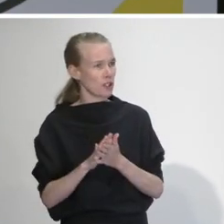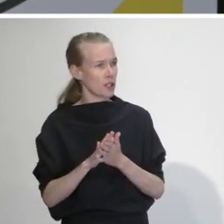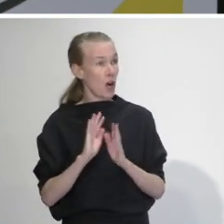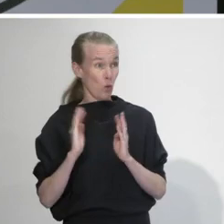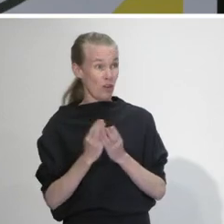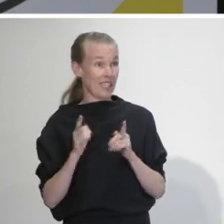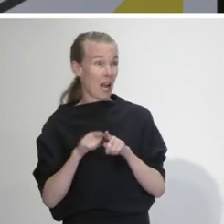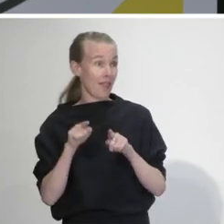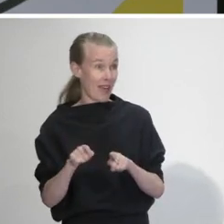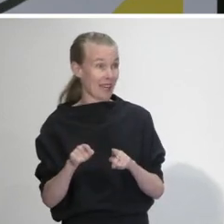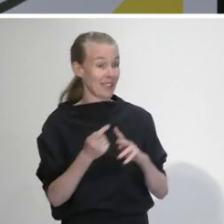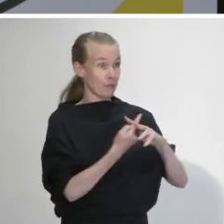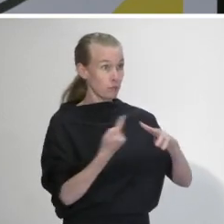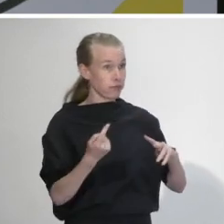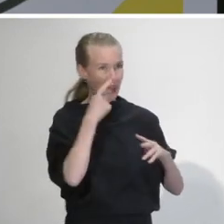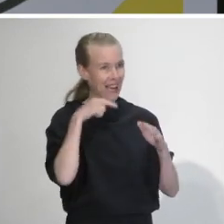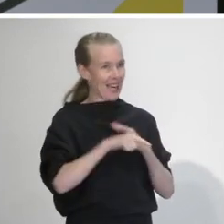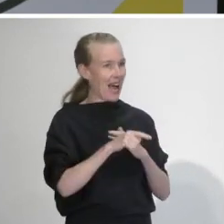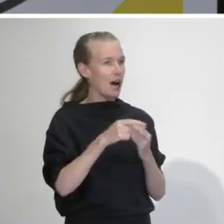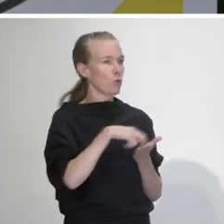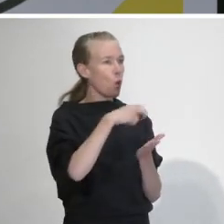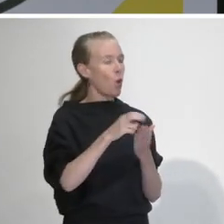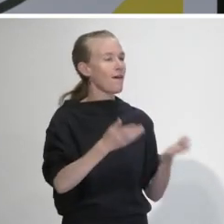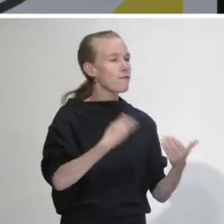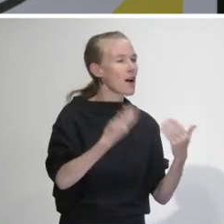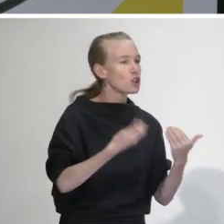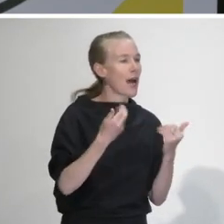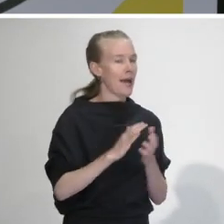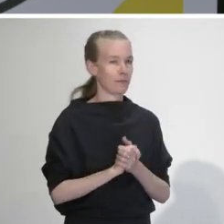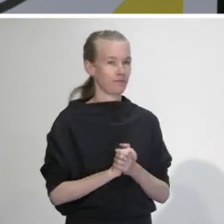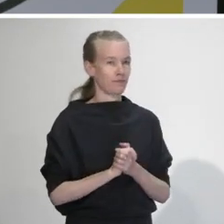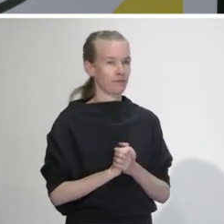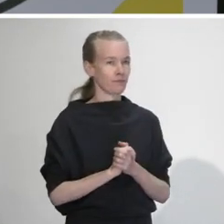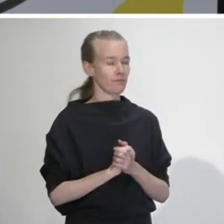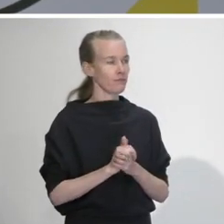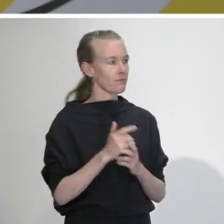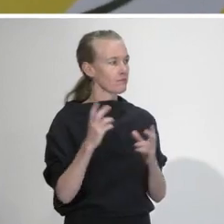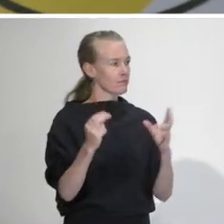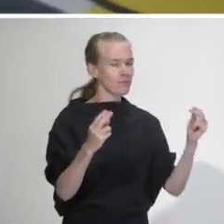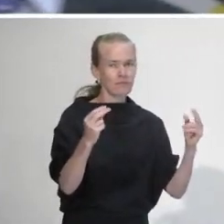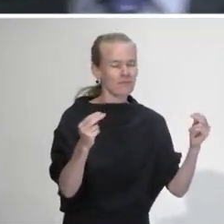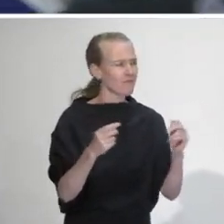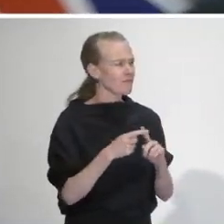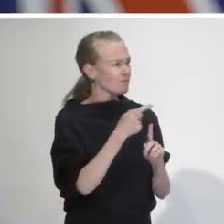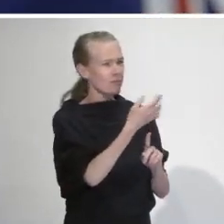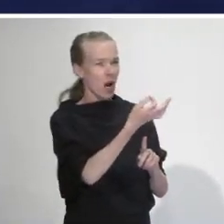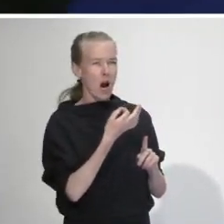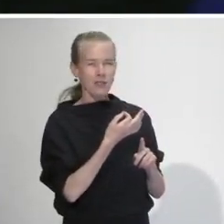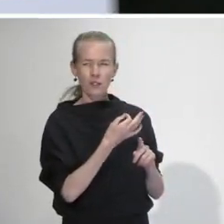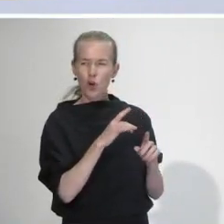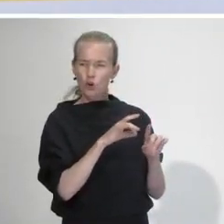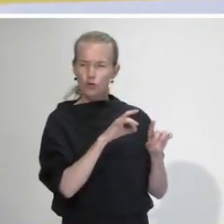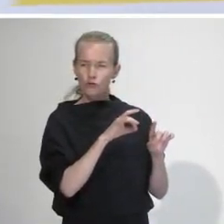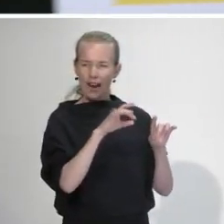activities. They're not confined to their rooms. Why have you decided not to quarantine everyone as Australia is doing? Oh, just to be really clear, just a bit of